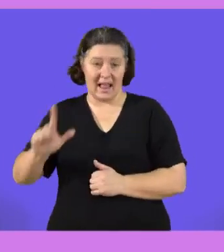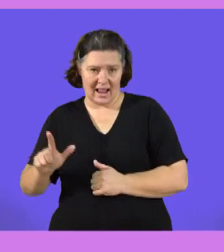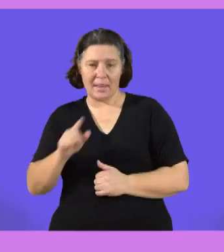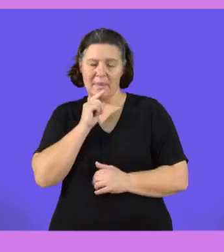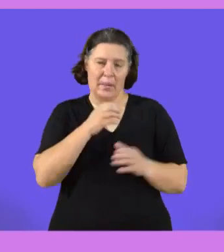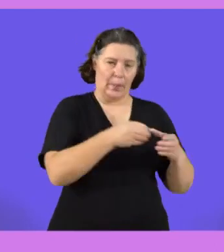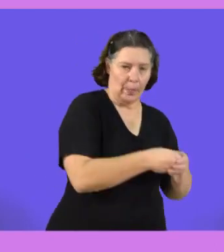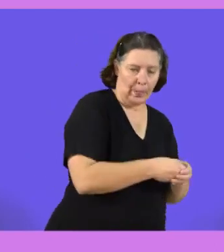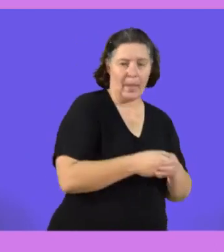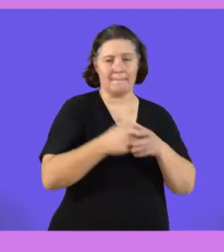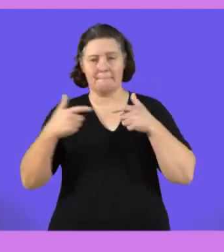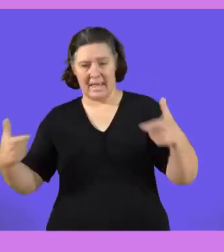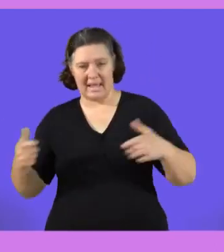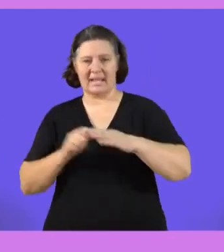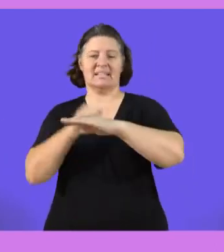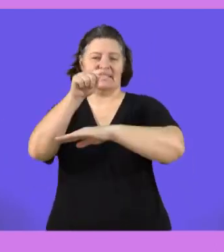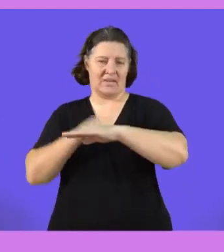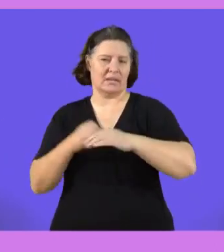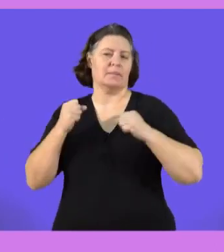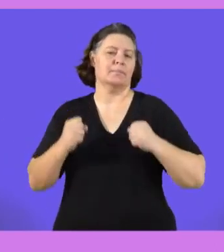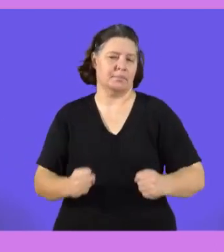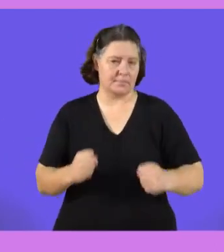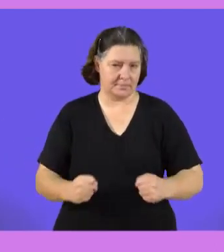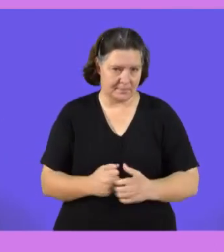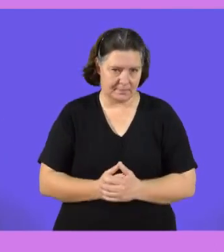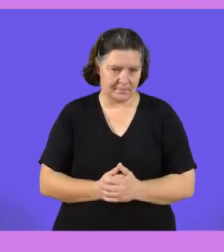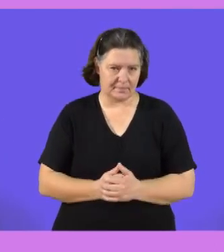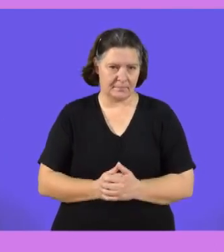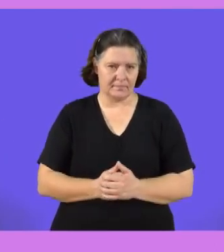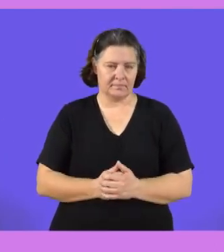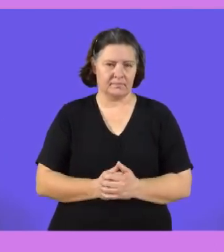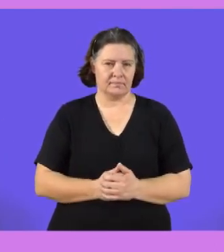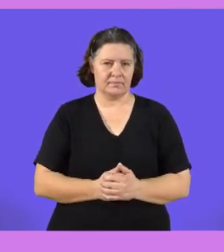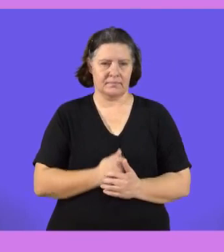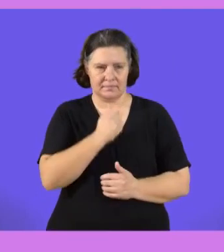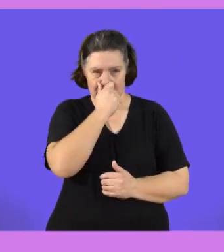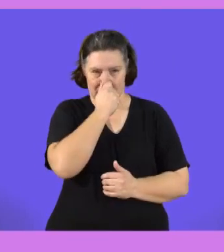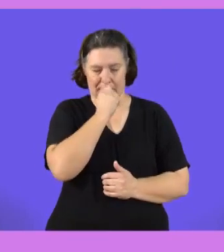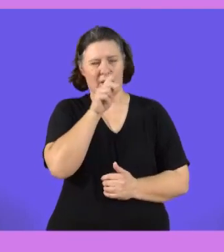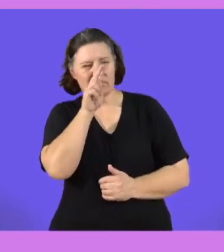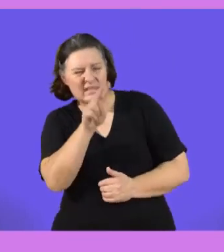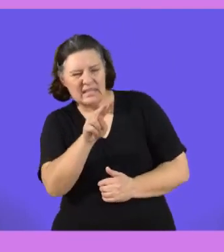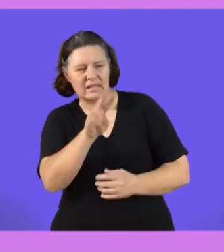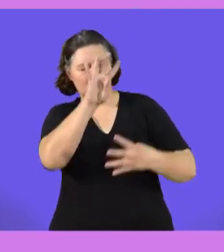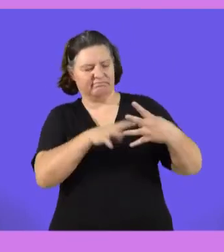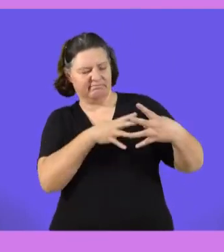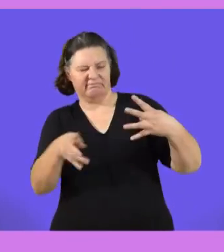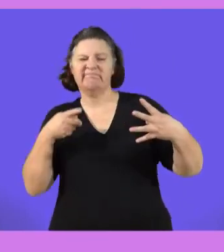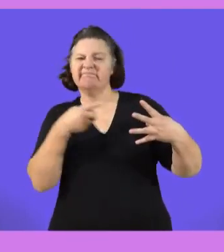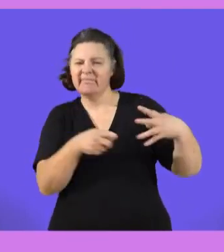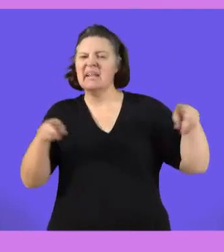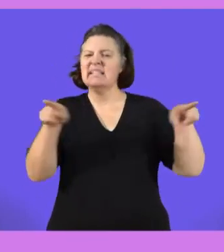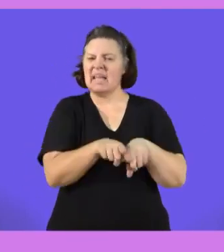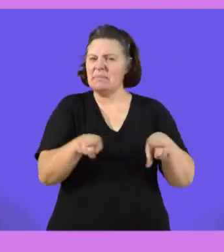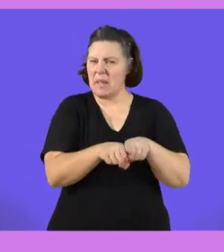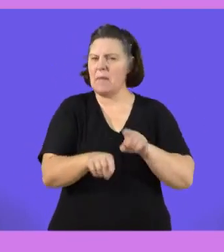that's now small to big. I will divide. Now let's look just in a table form, right? Same thing that